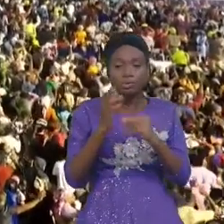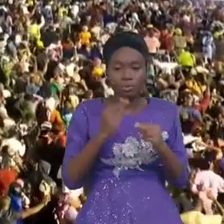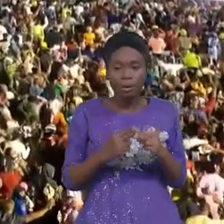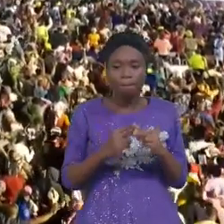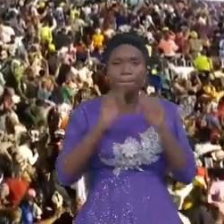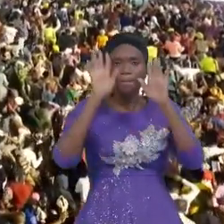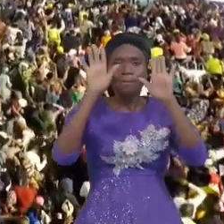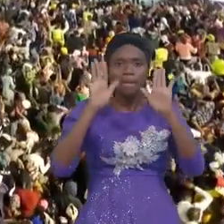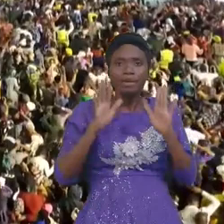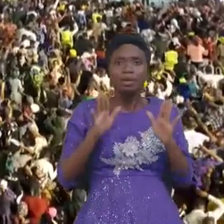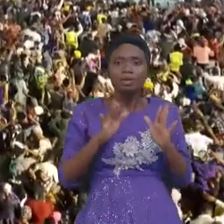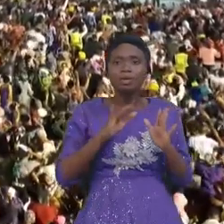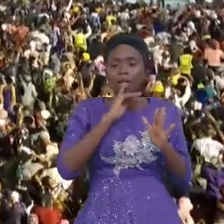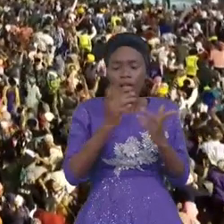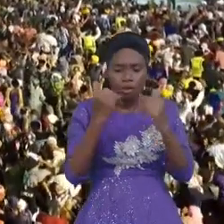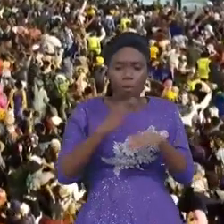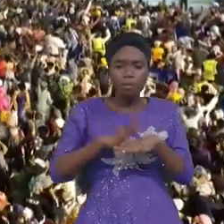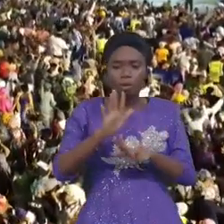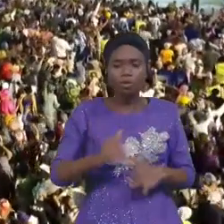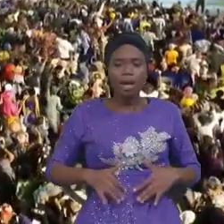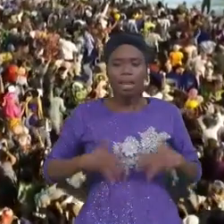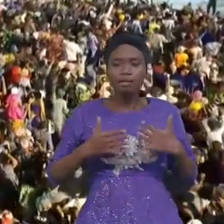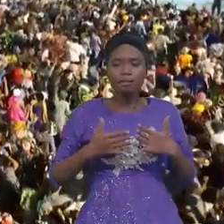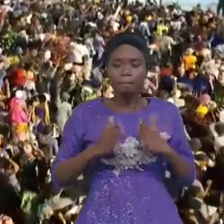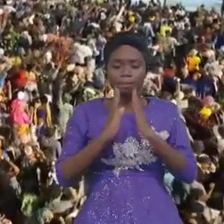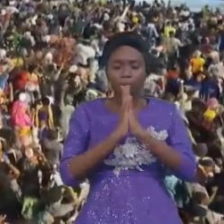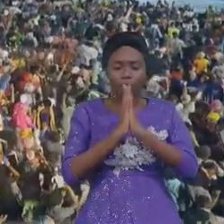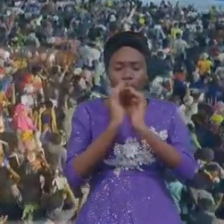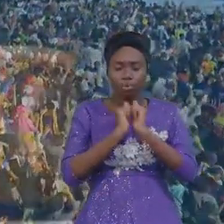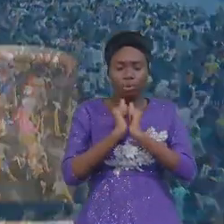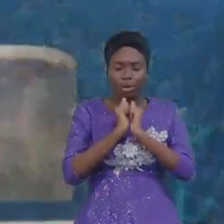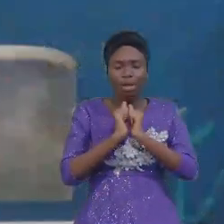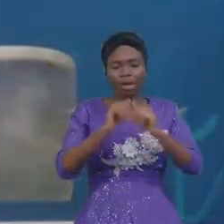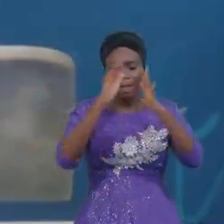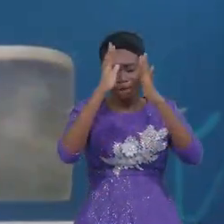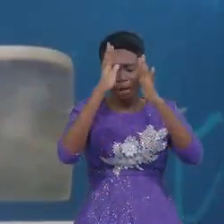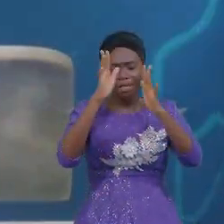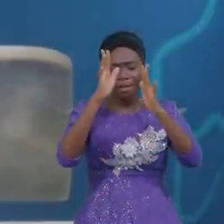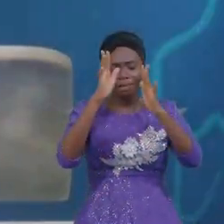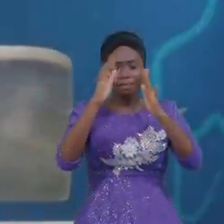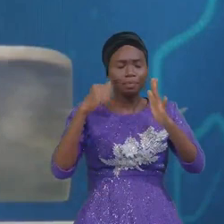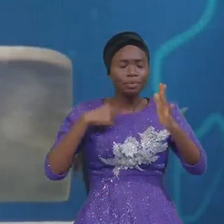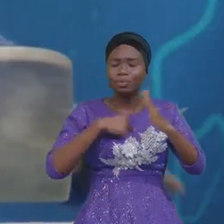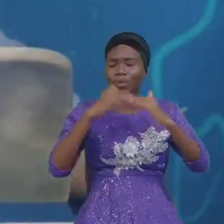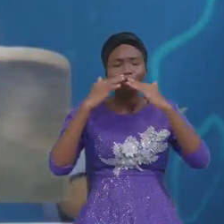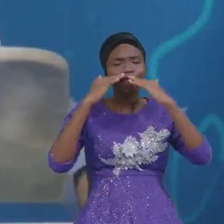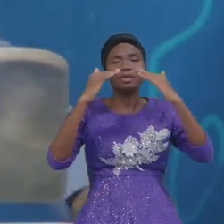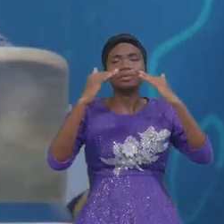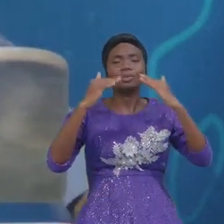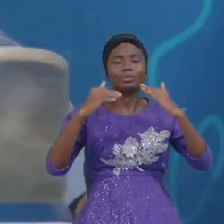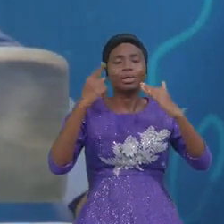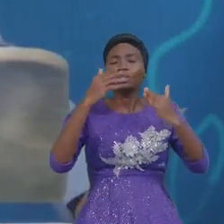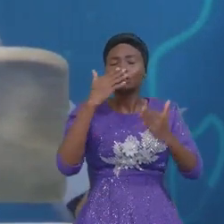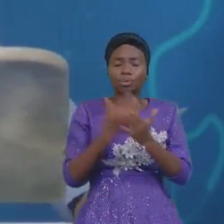Miracle is coming upon your life. Let's pray together. Father, we thank you. You're a good God, a